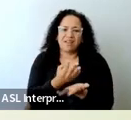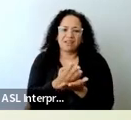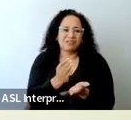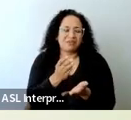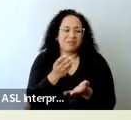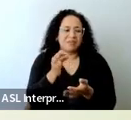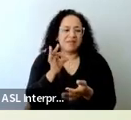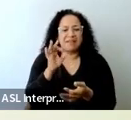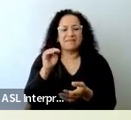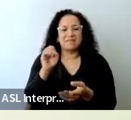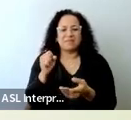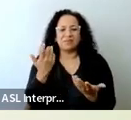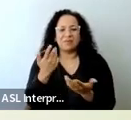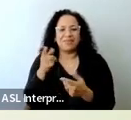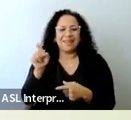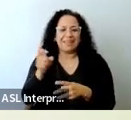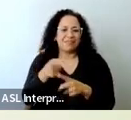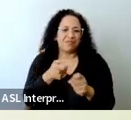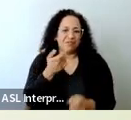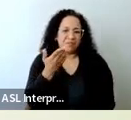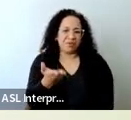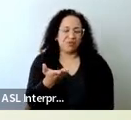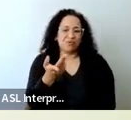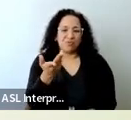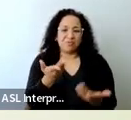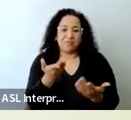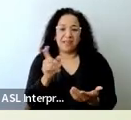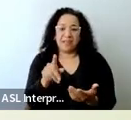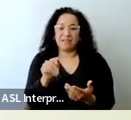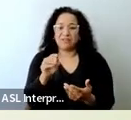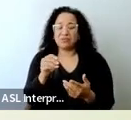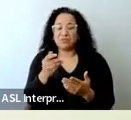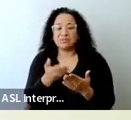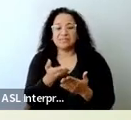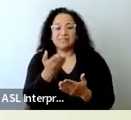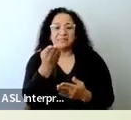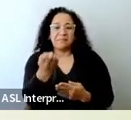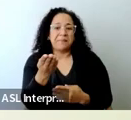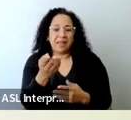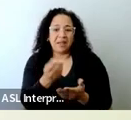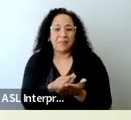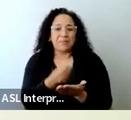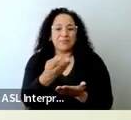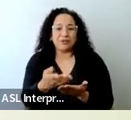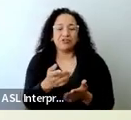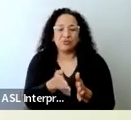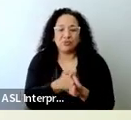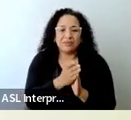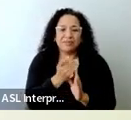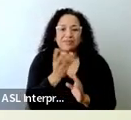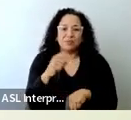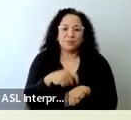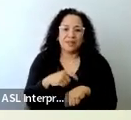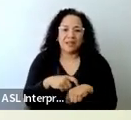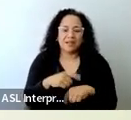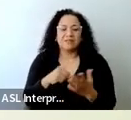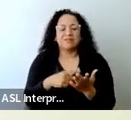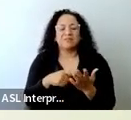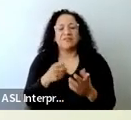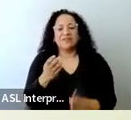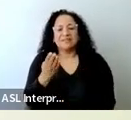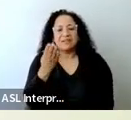management service needs from you. You might have to submit a purchase request a couple of times. You might have to